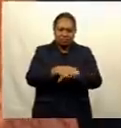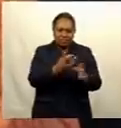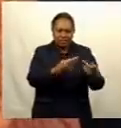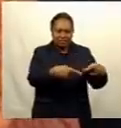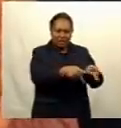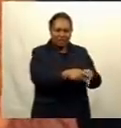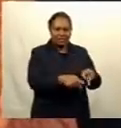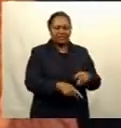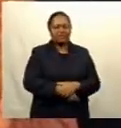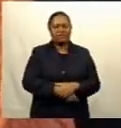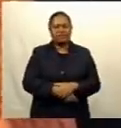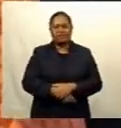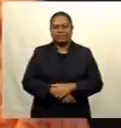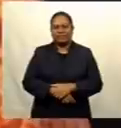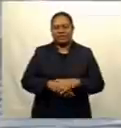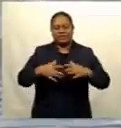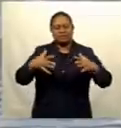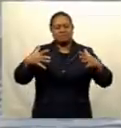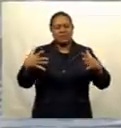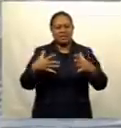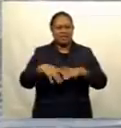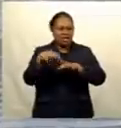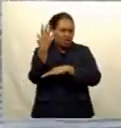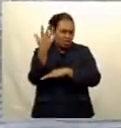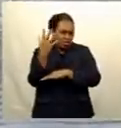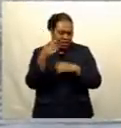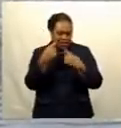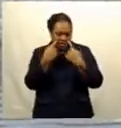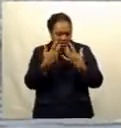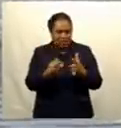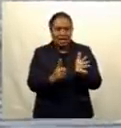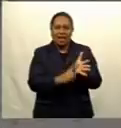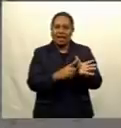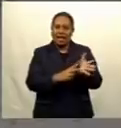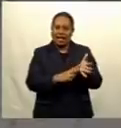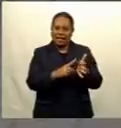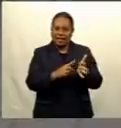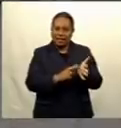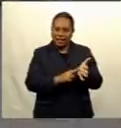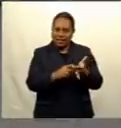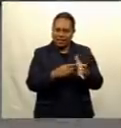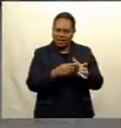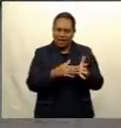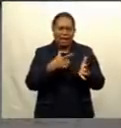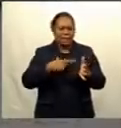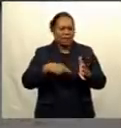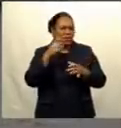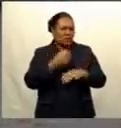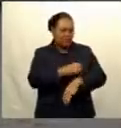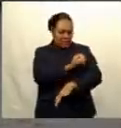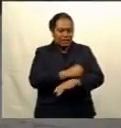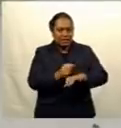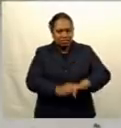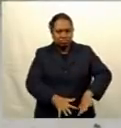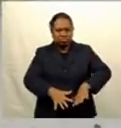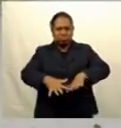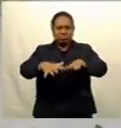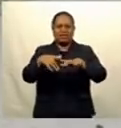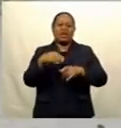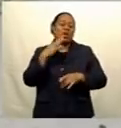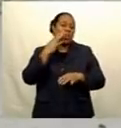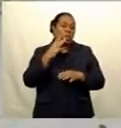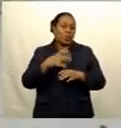big wutu tree. Lavinia Magoon says due to sea level rise, this area gets flooded during